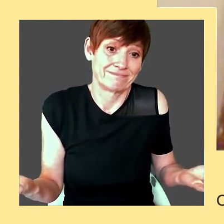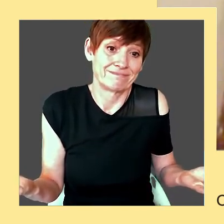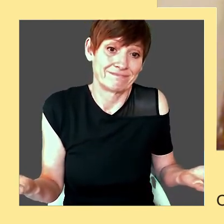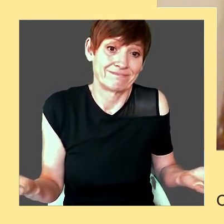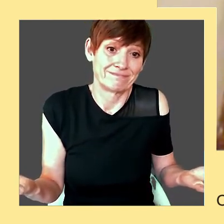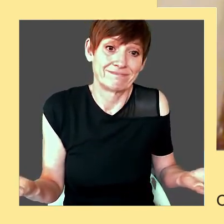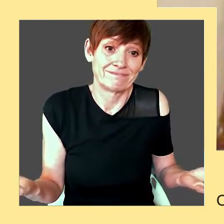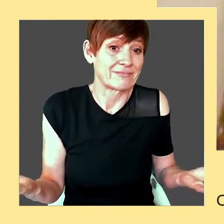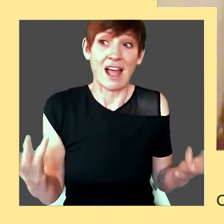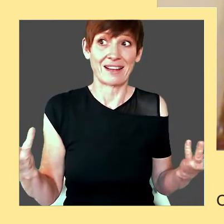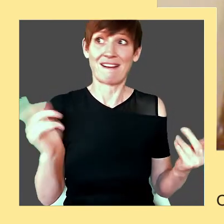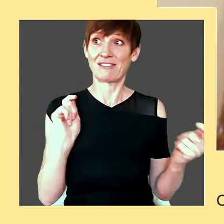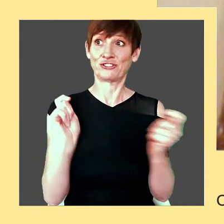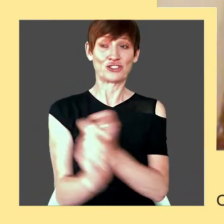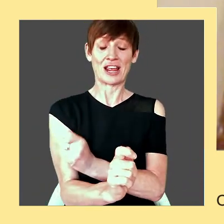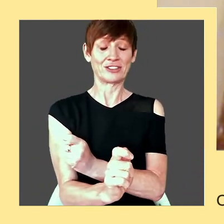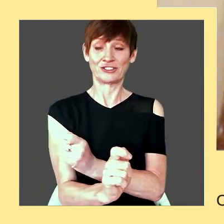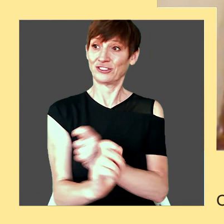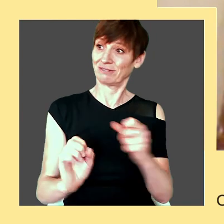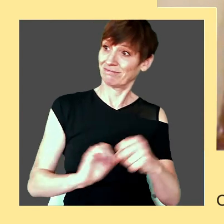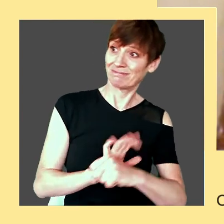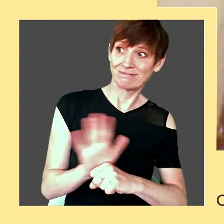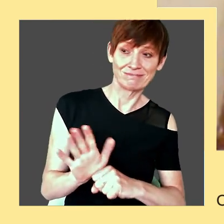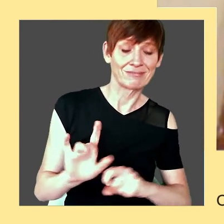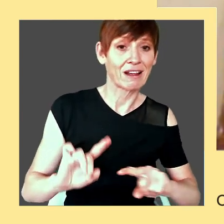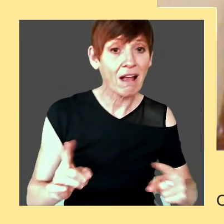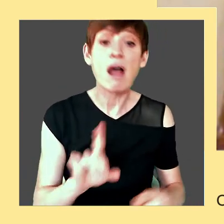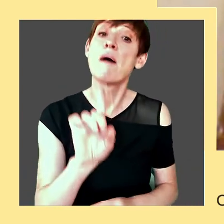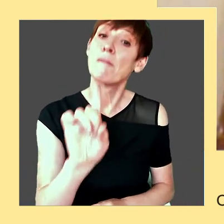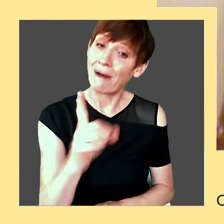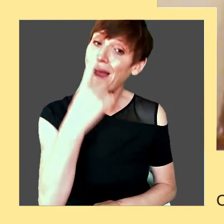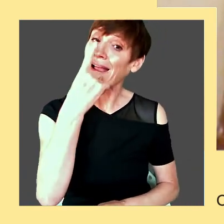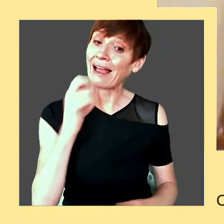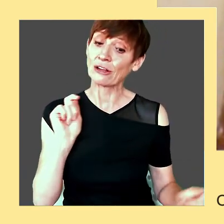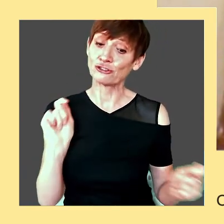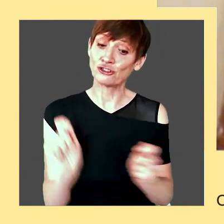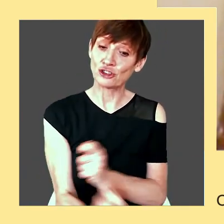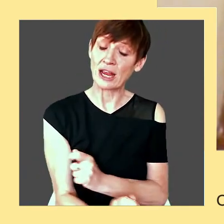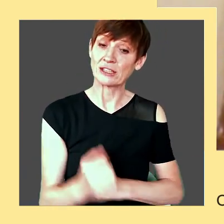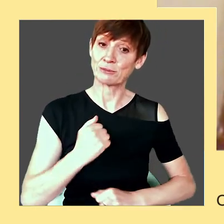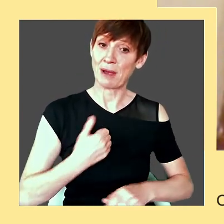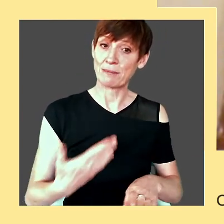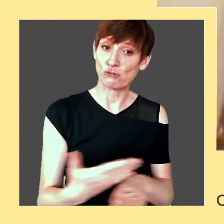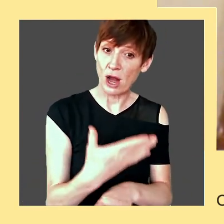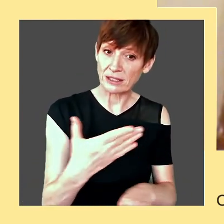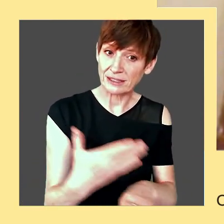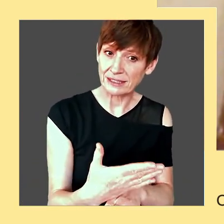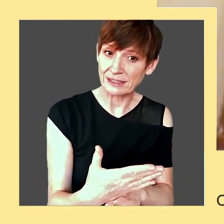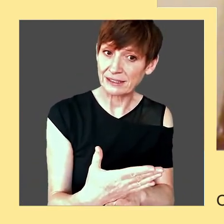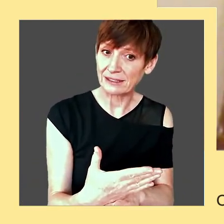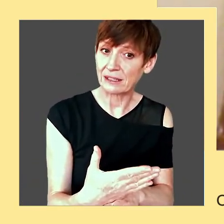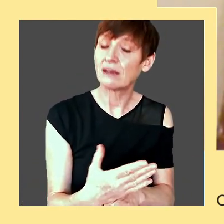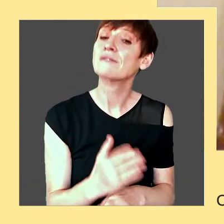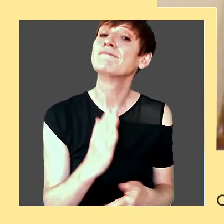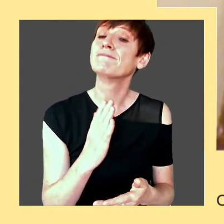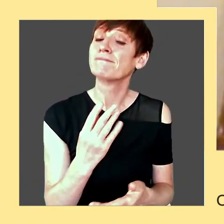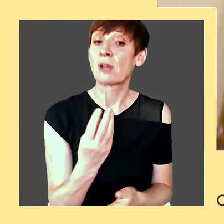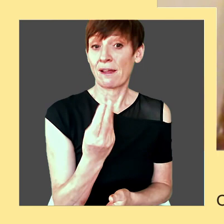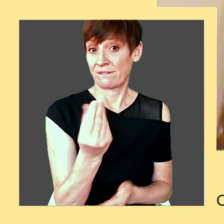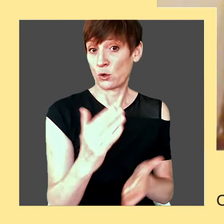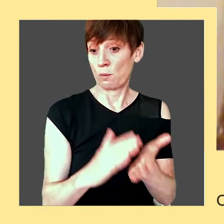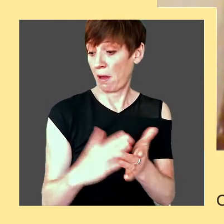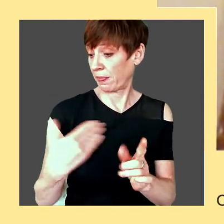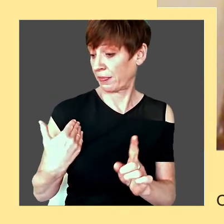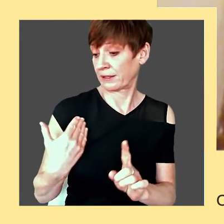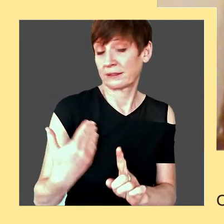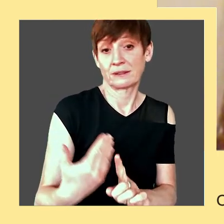I cannot change this one, but I can change the way I practice. For example, during last few months when the